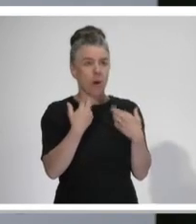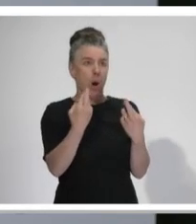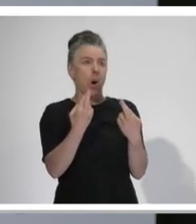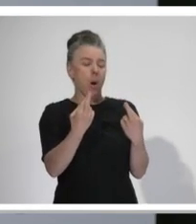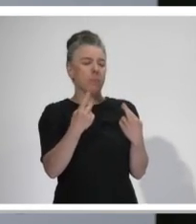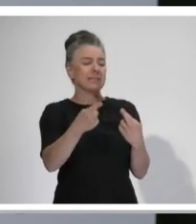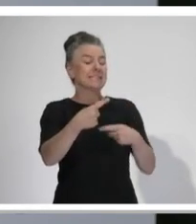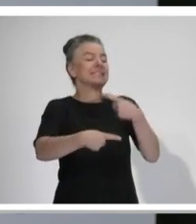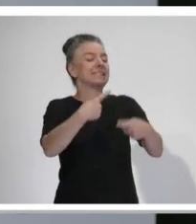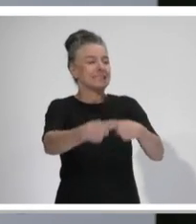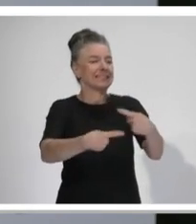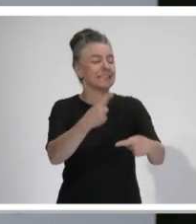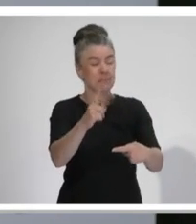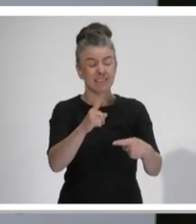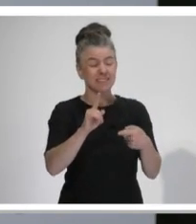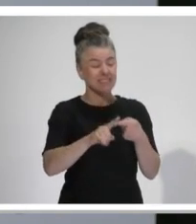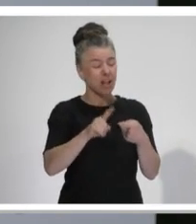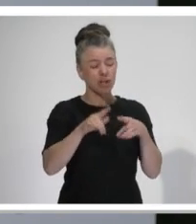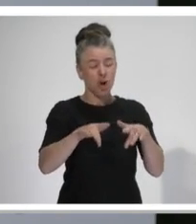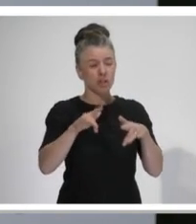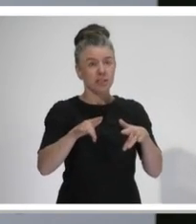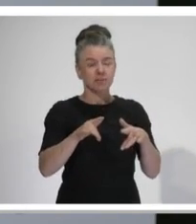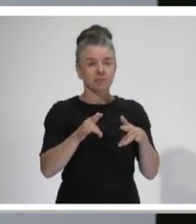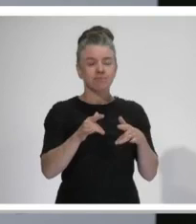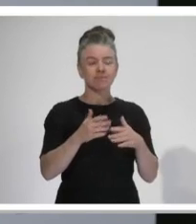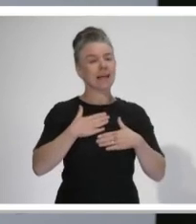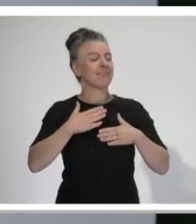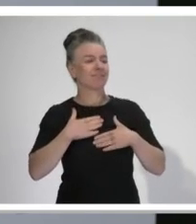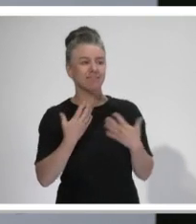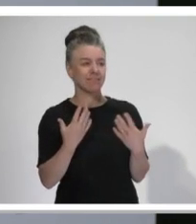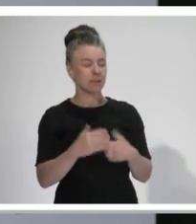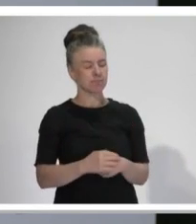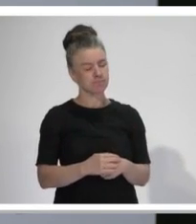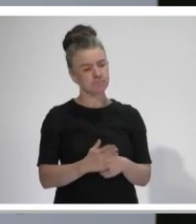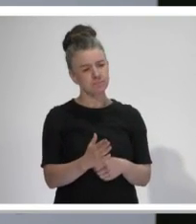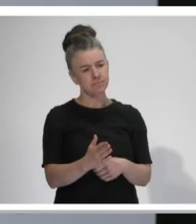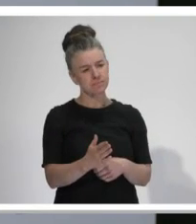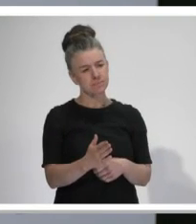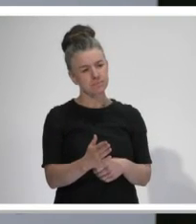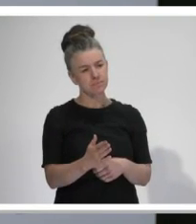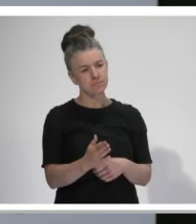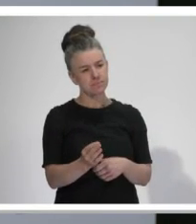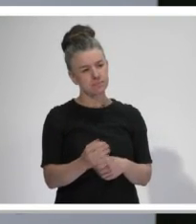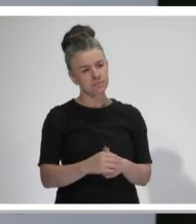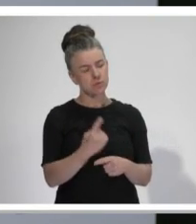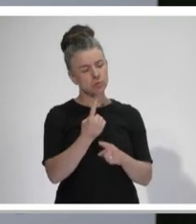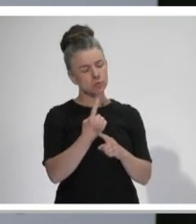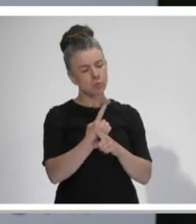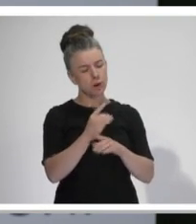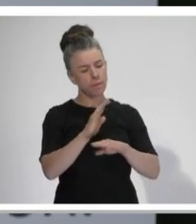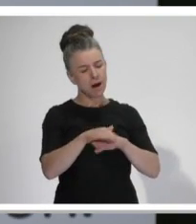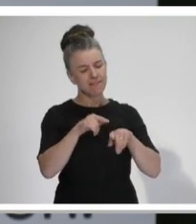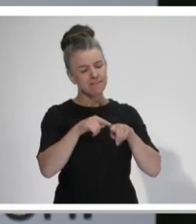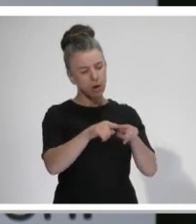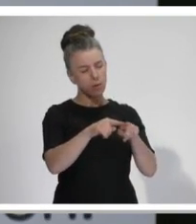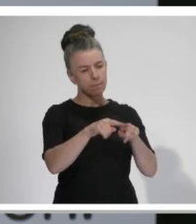doesn't, but we're not out of the woods yet. Yep. Colleen. Just a question around contact tracing. A couple of things. Dr.